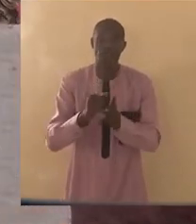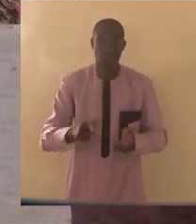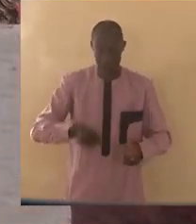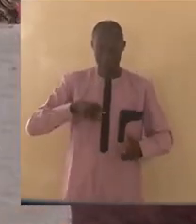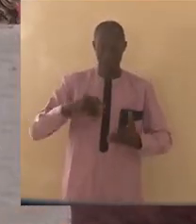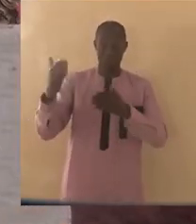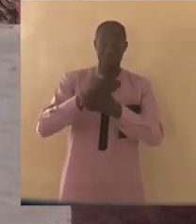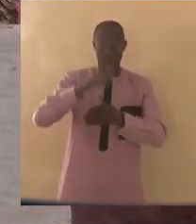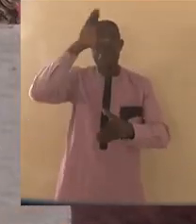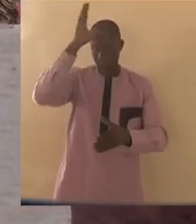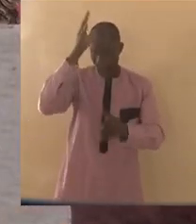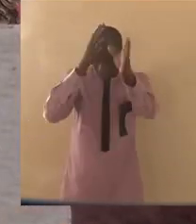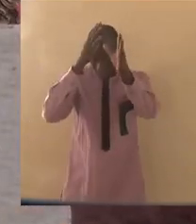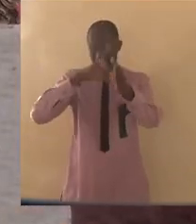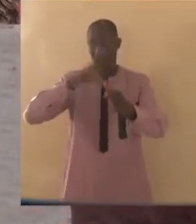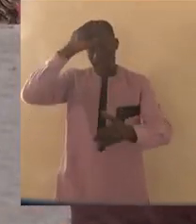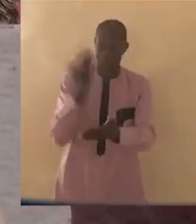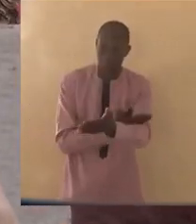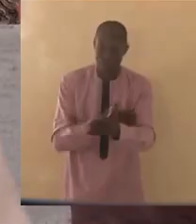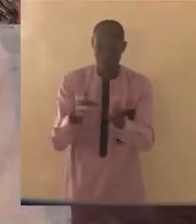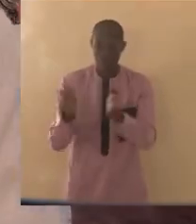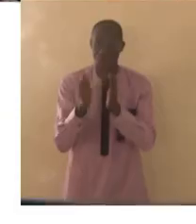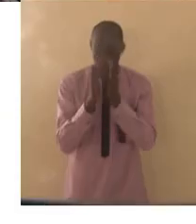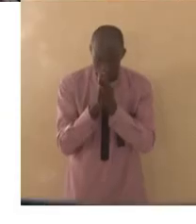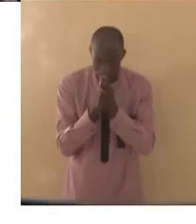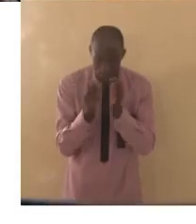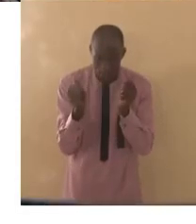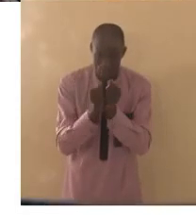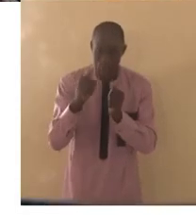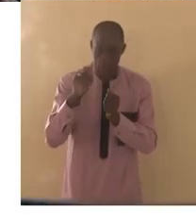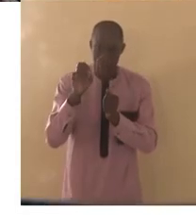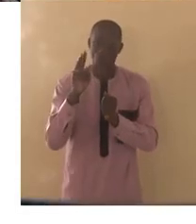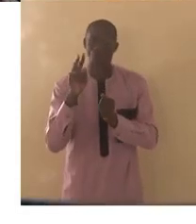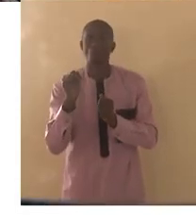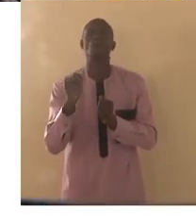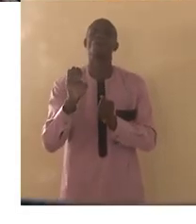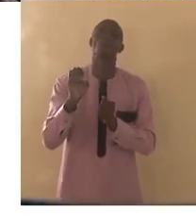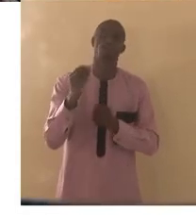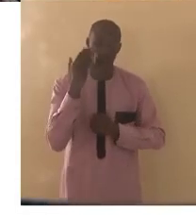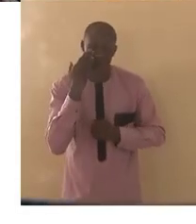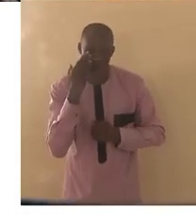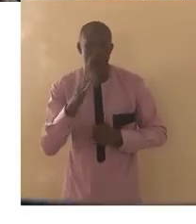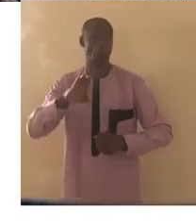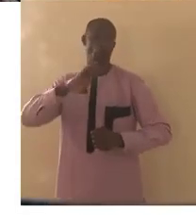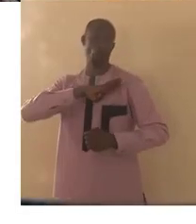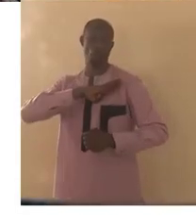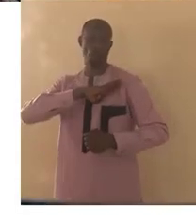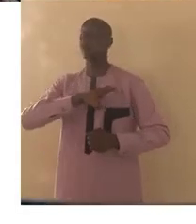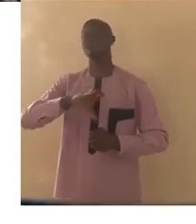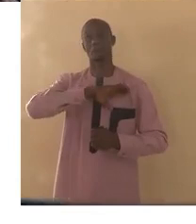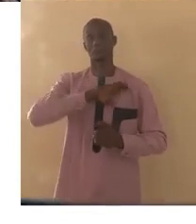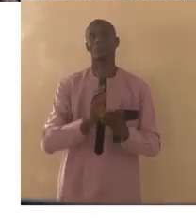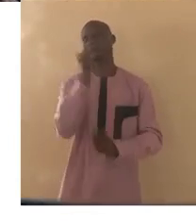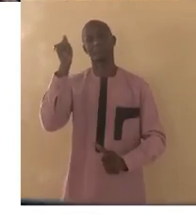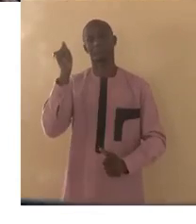exists between Father and Son. Jesus prays with a tone of what? Familiarity, confidence, and trust. That came out